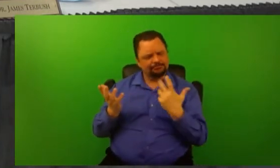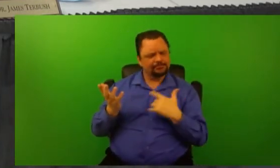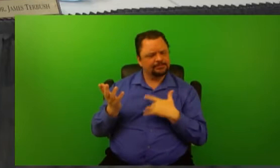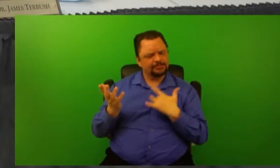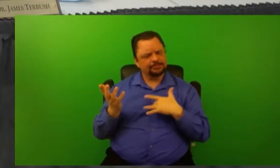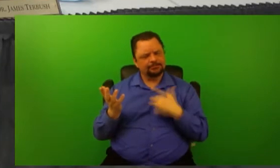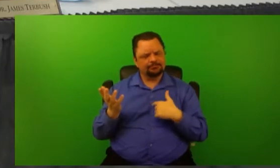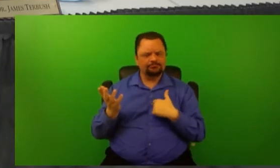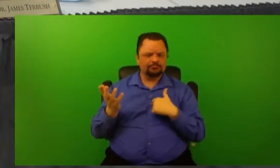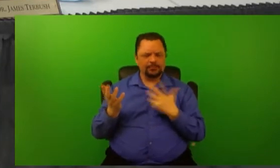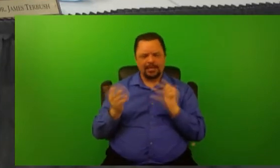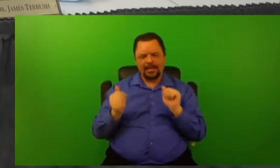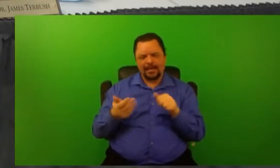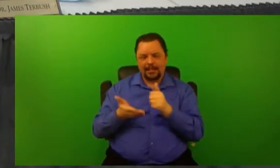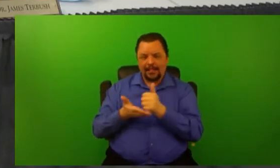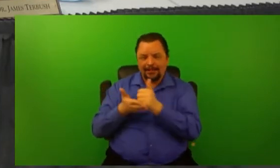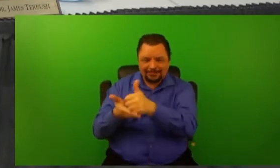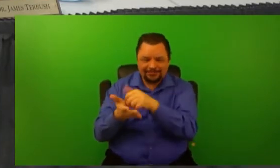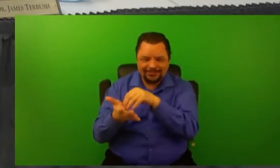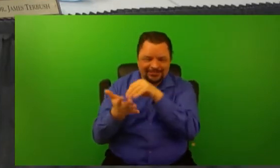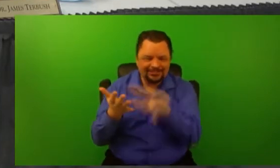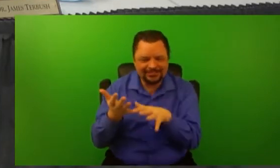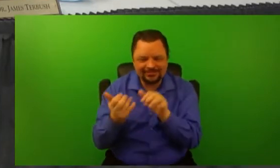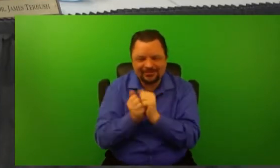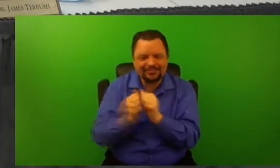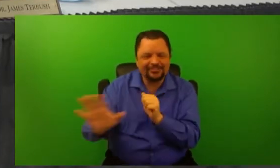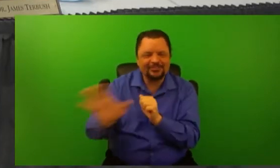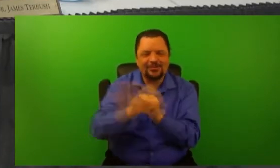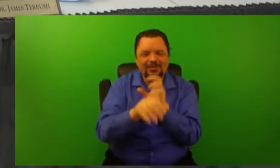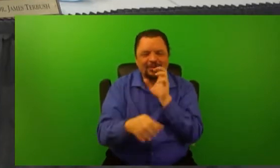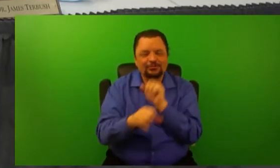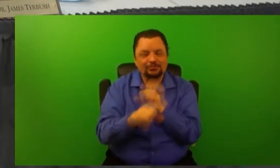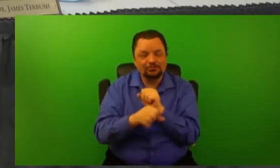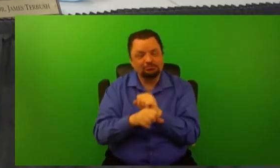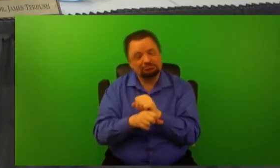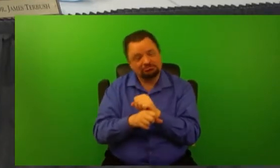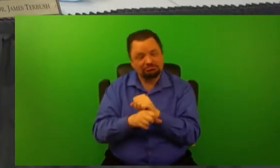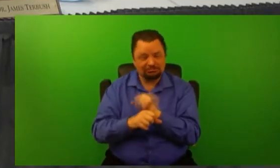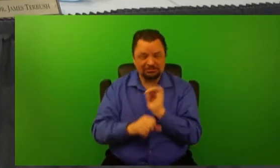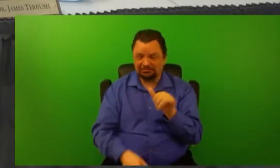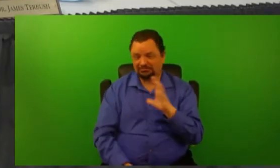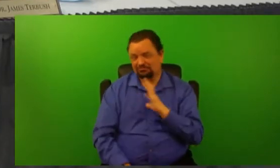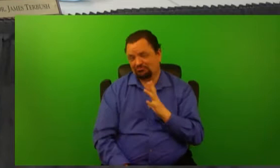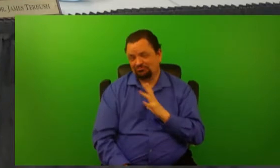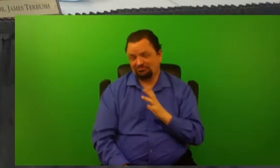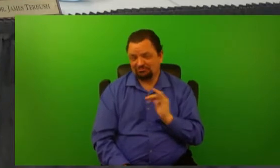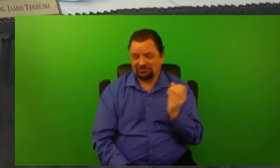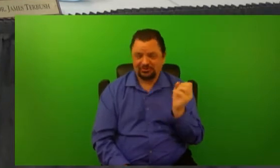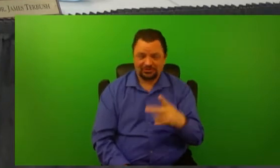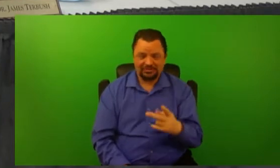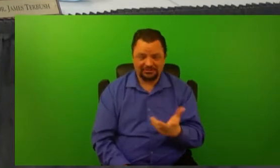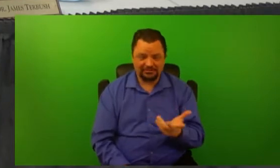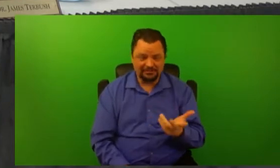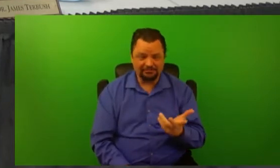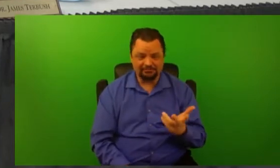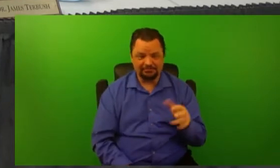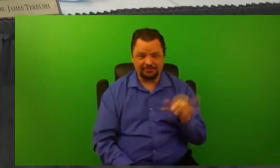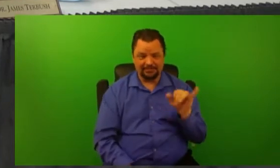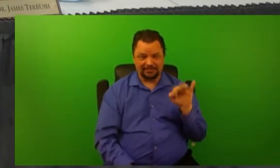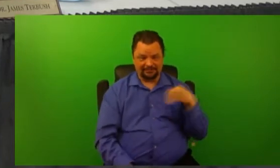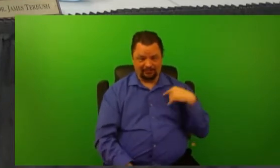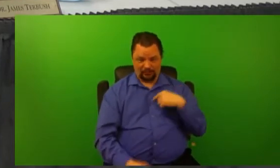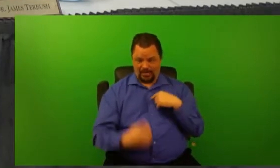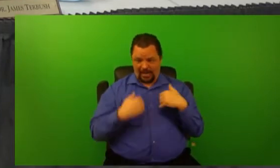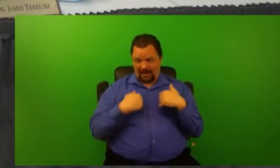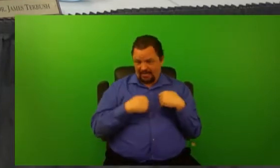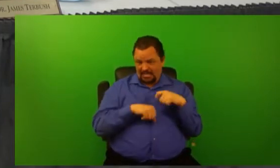assisting students with their homework, that's okay if we have individual time to